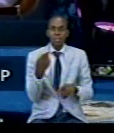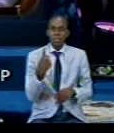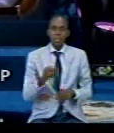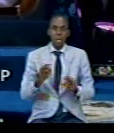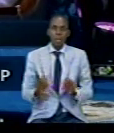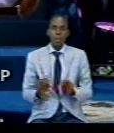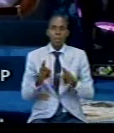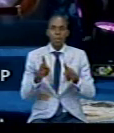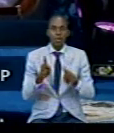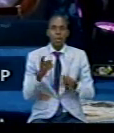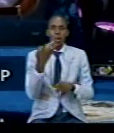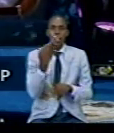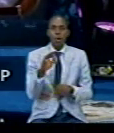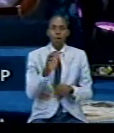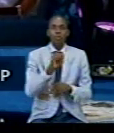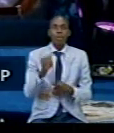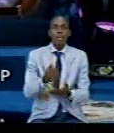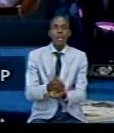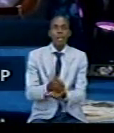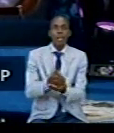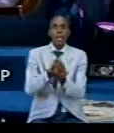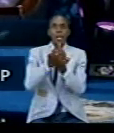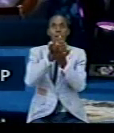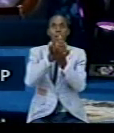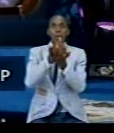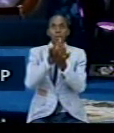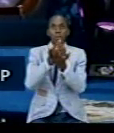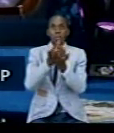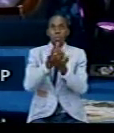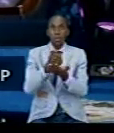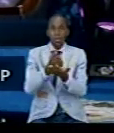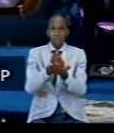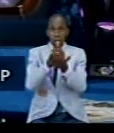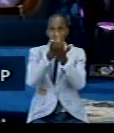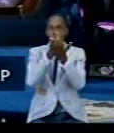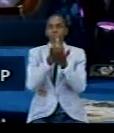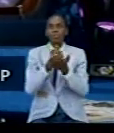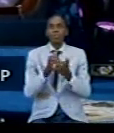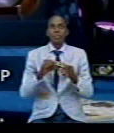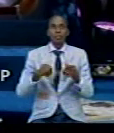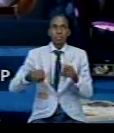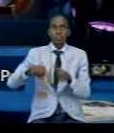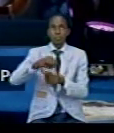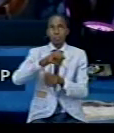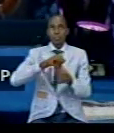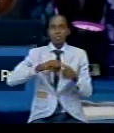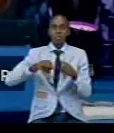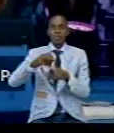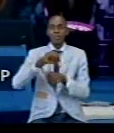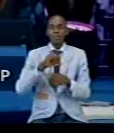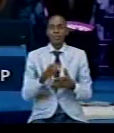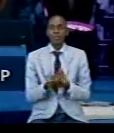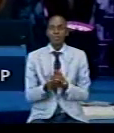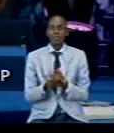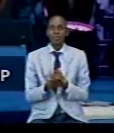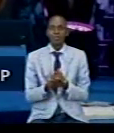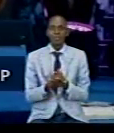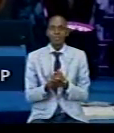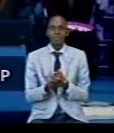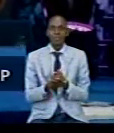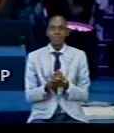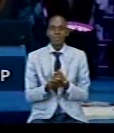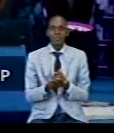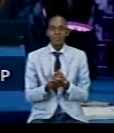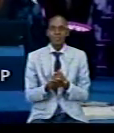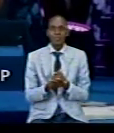of a helpful fellowship. The privilege of a helpful fellowship.